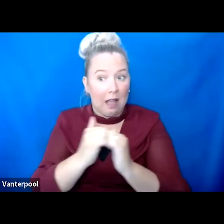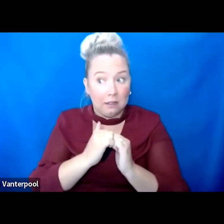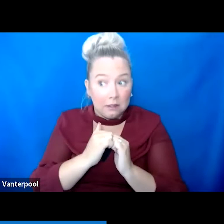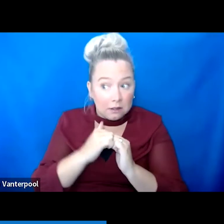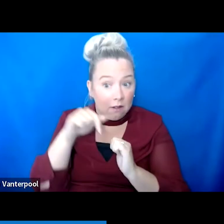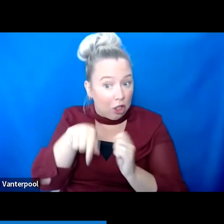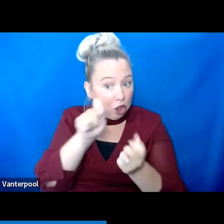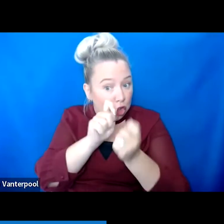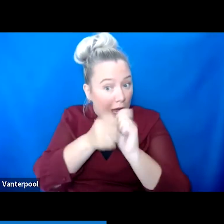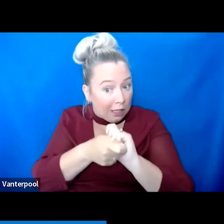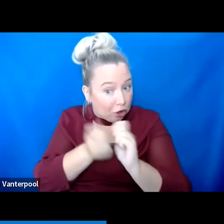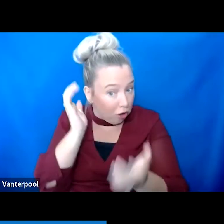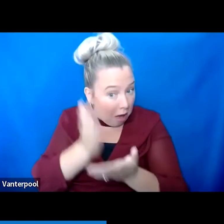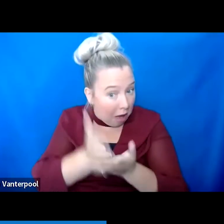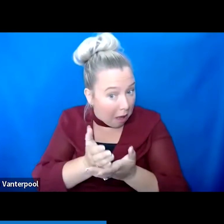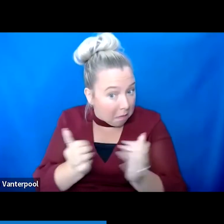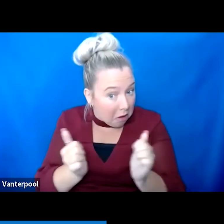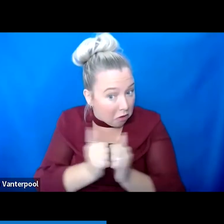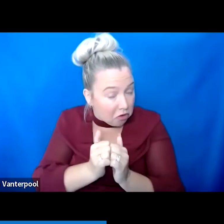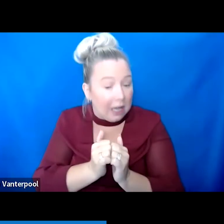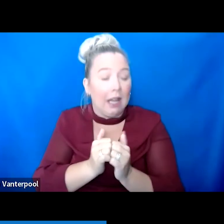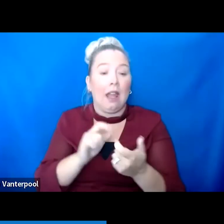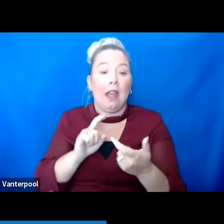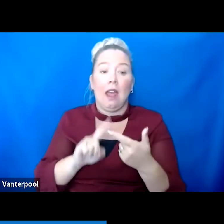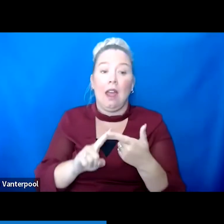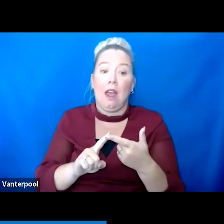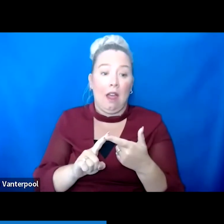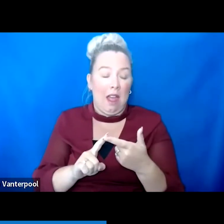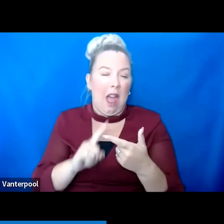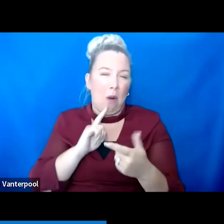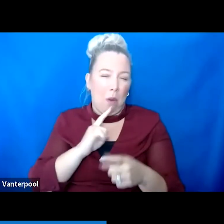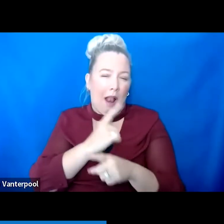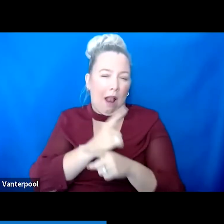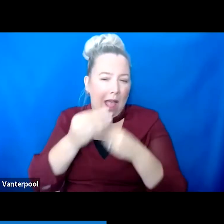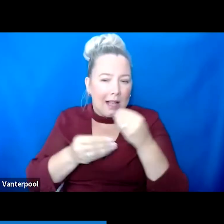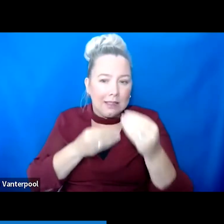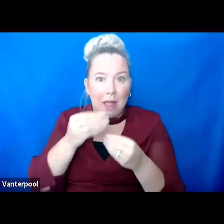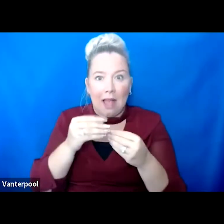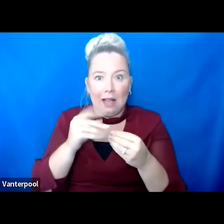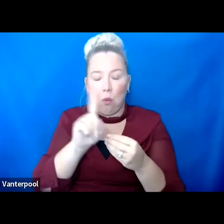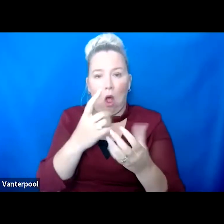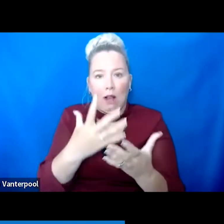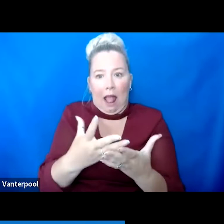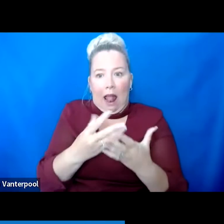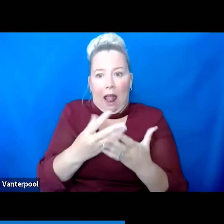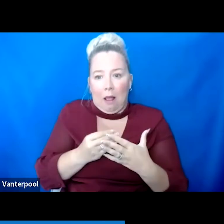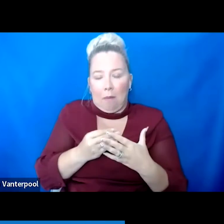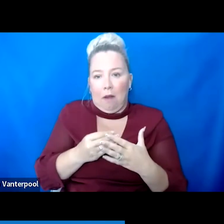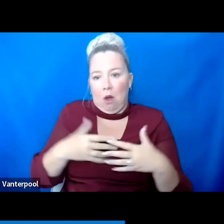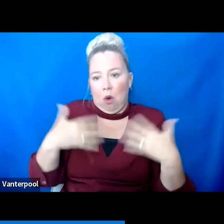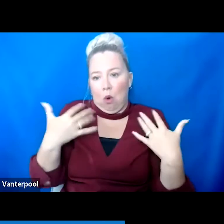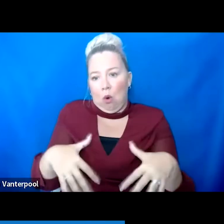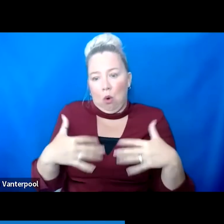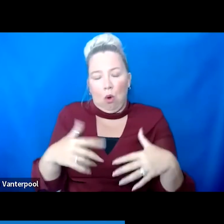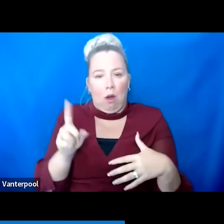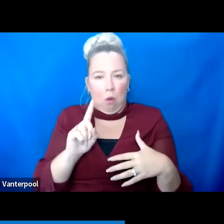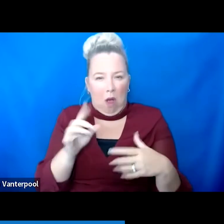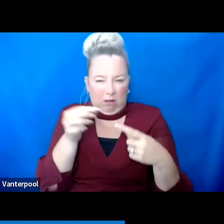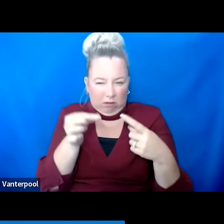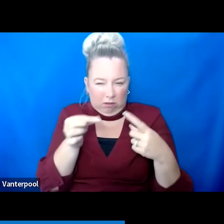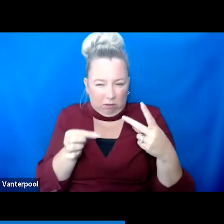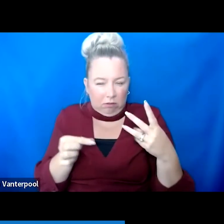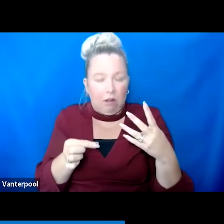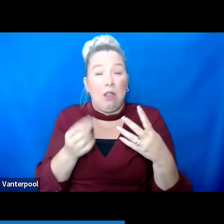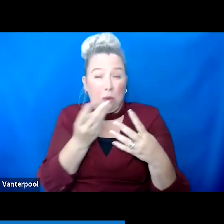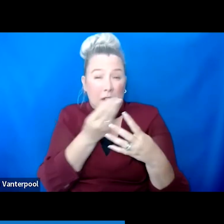change. We were provided, and I'll talk a bit about what really helped. There were a number